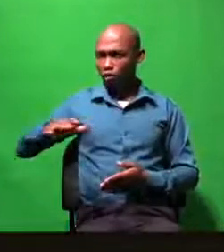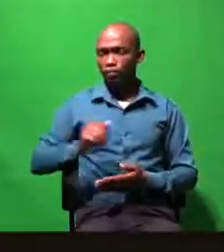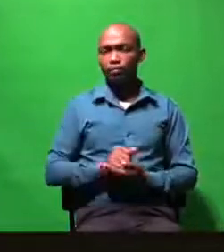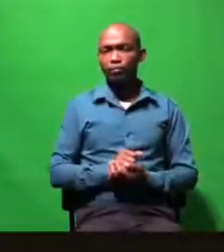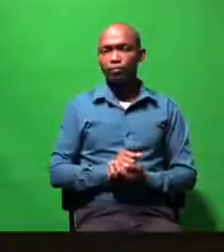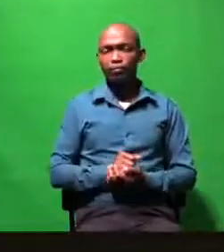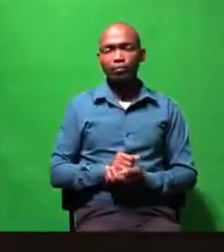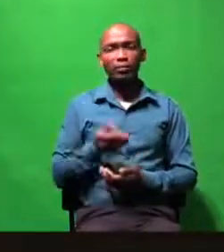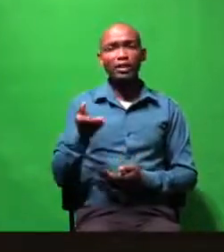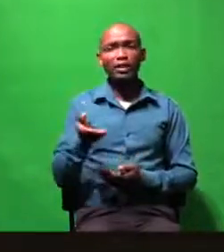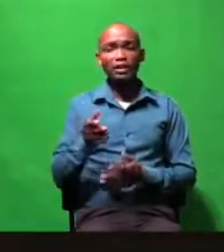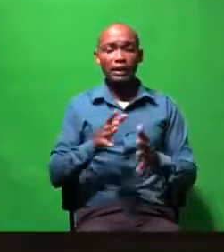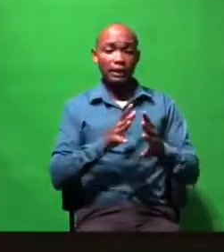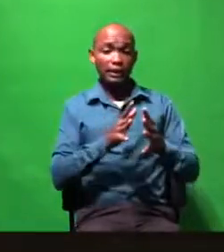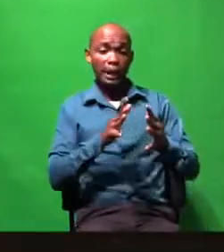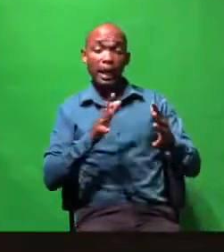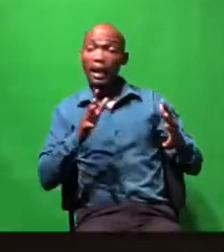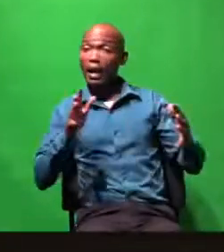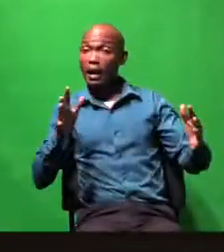is a large